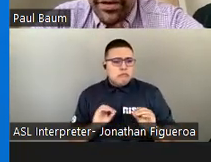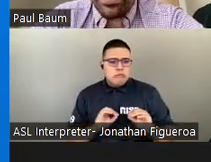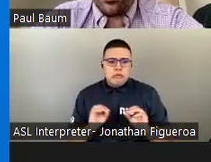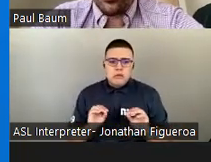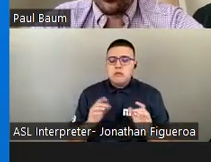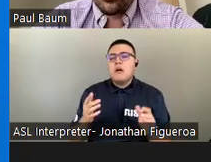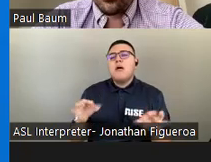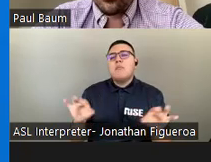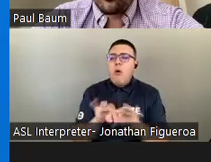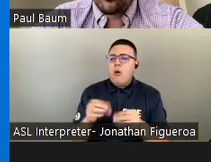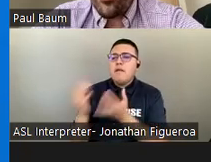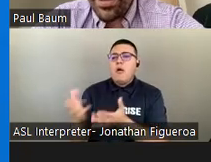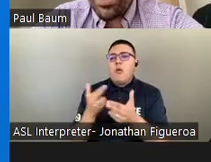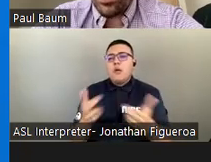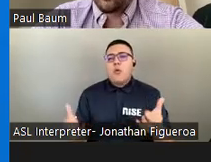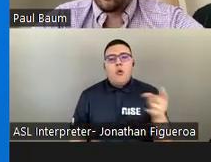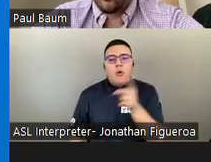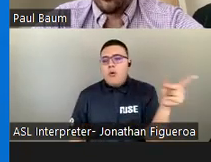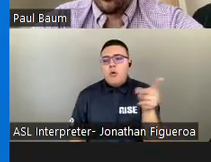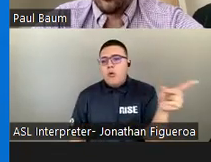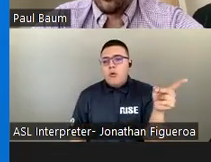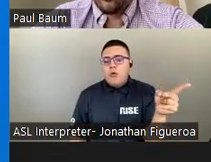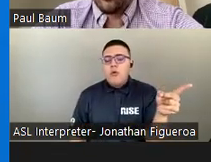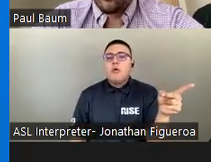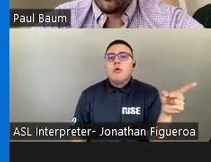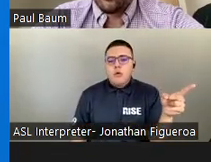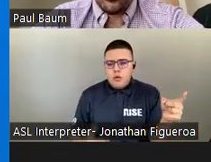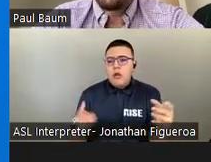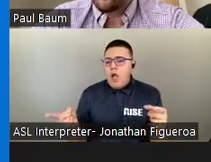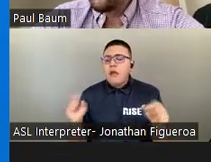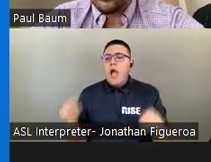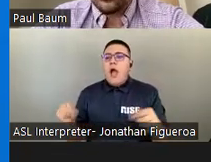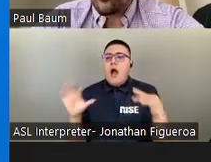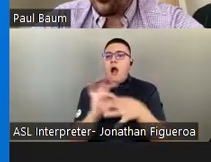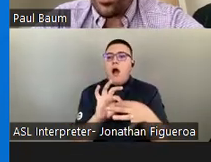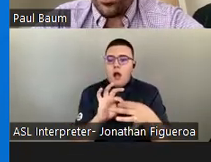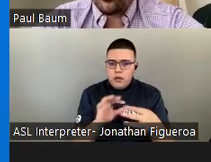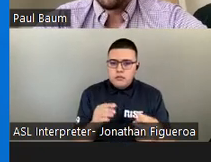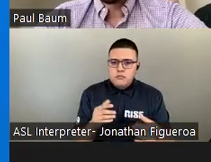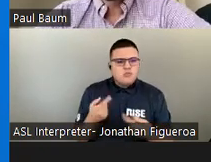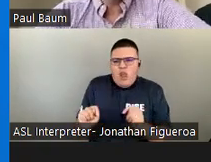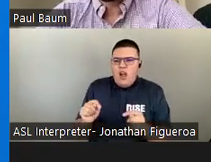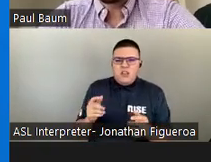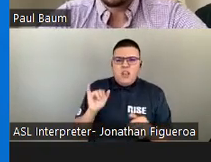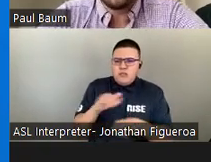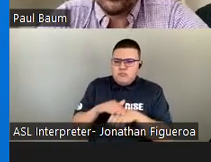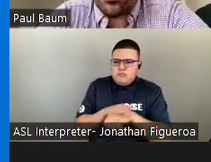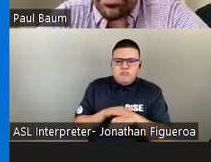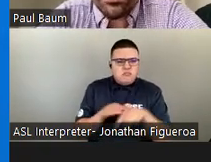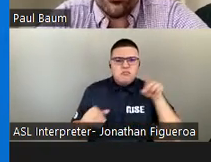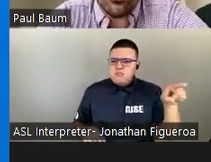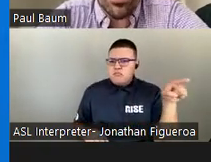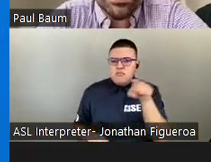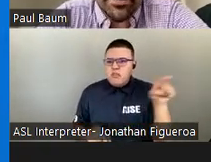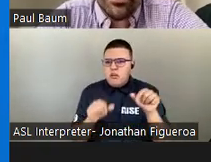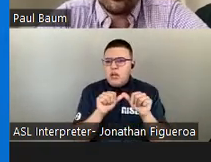provide a resource, provide connection, help them in any way you can. The Trevor Project is